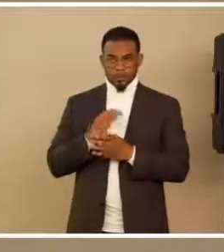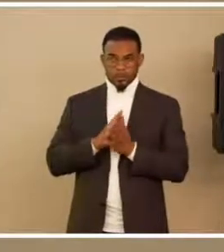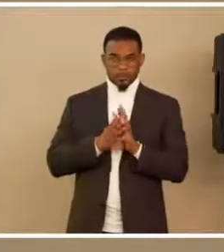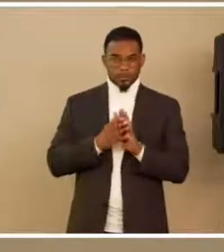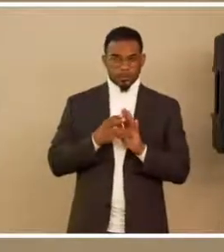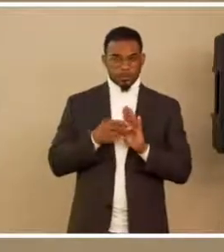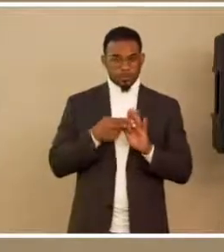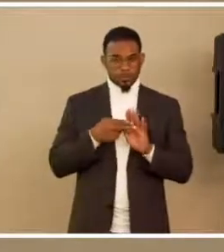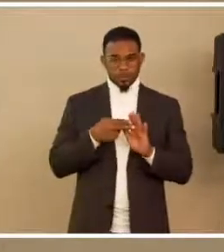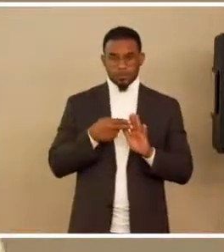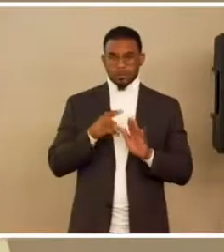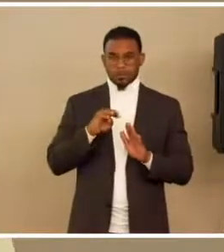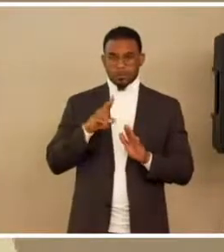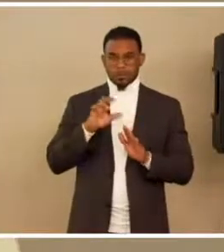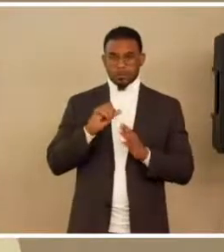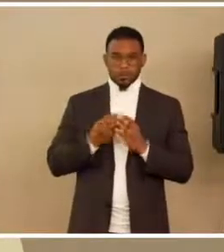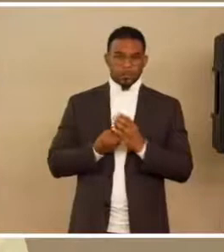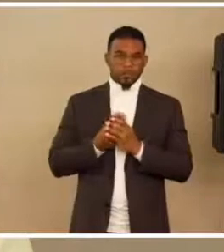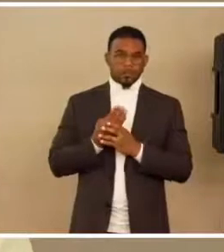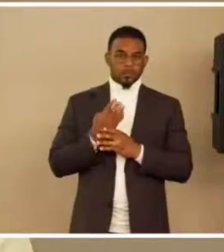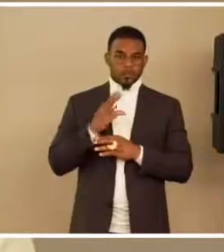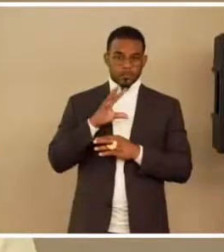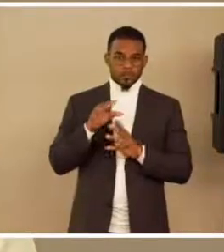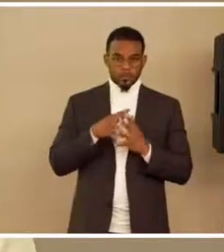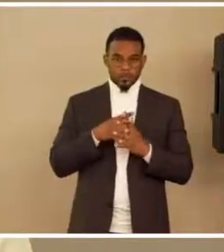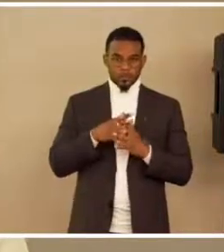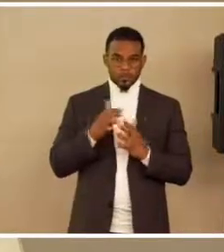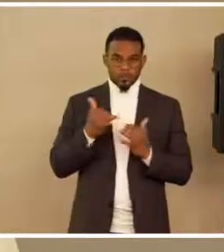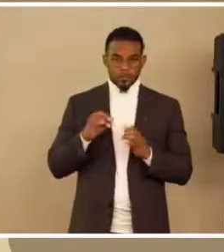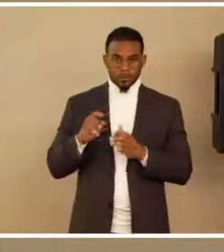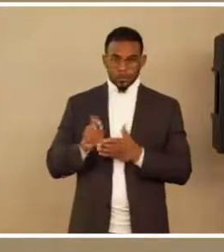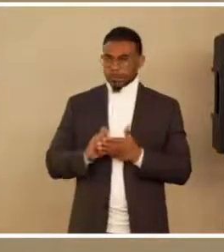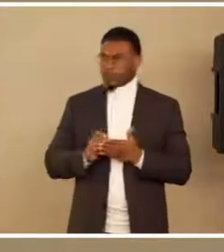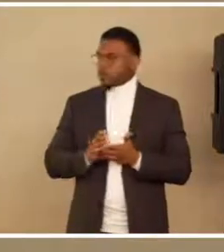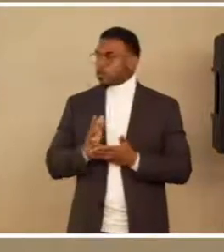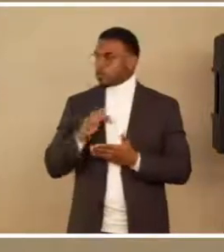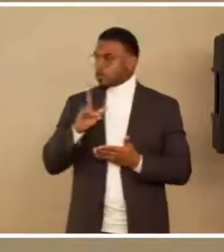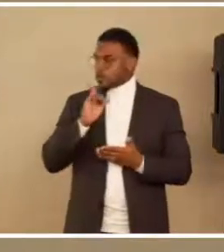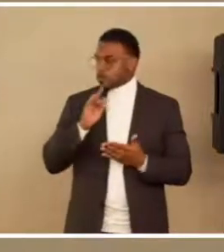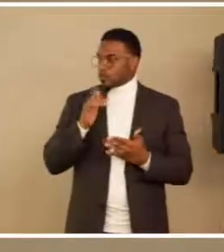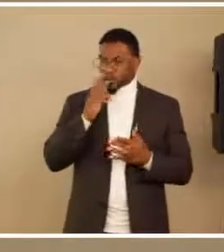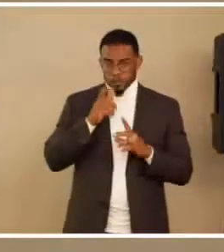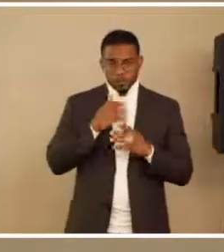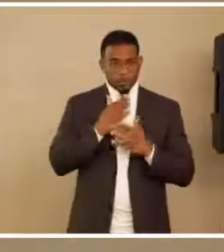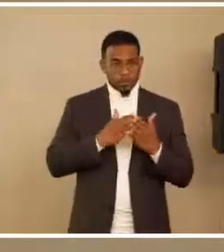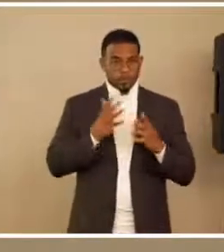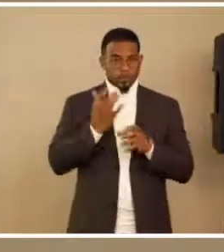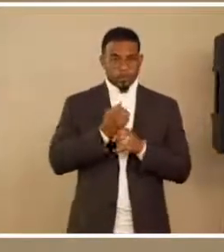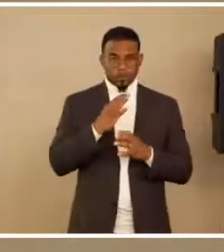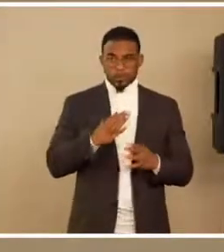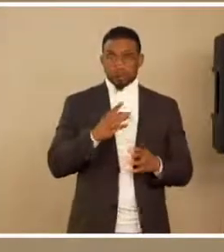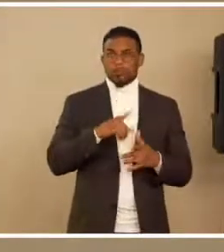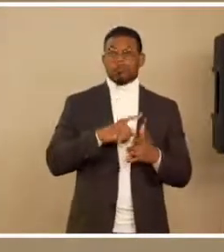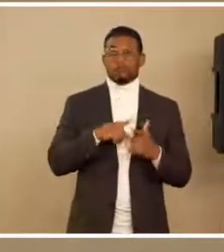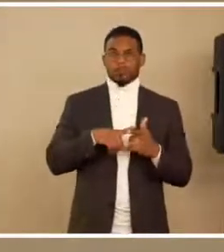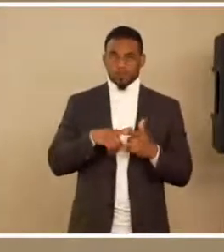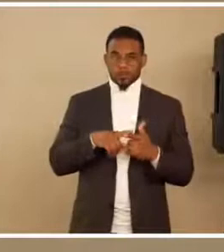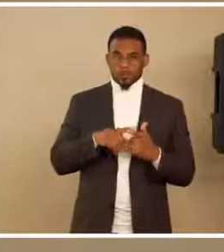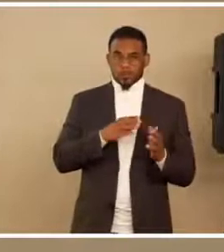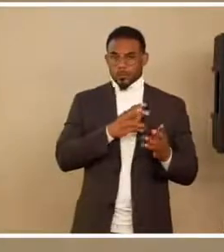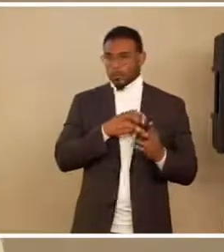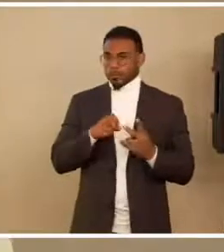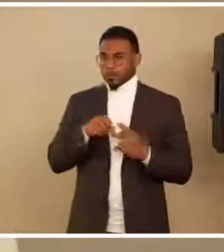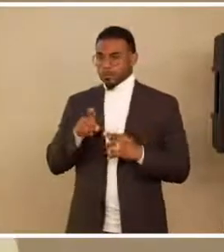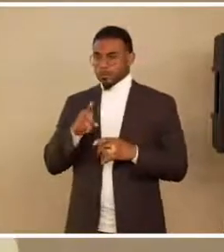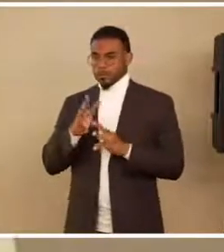now using monologues by emerging African-American playwrights. So we're going to hear from some of the winners, and then they will